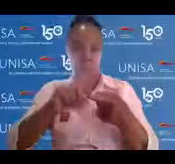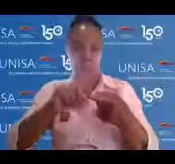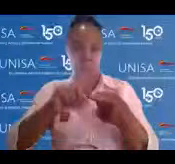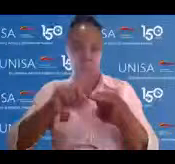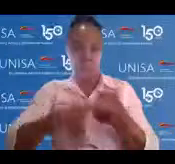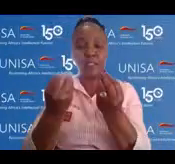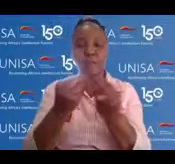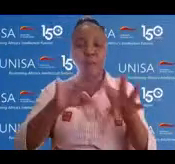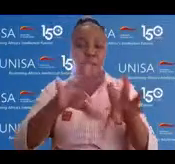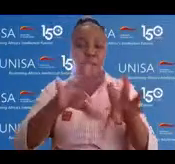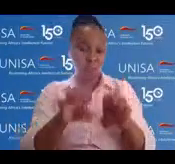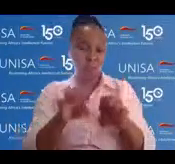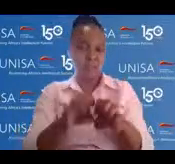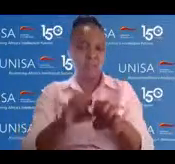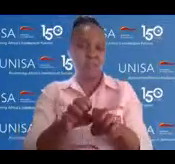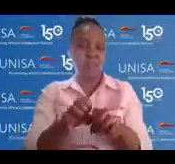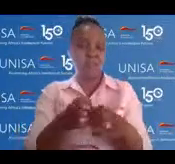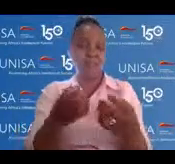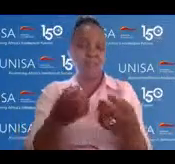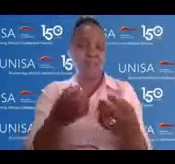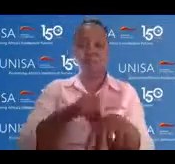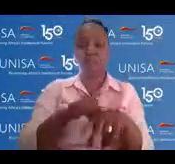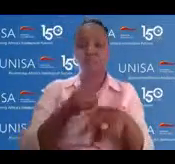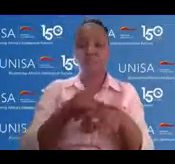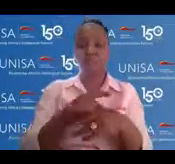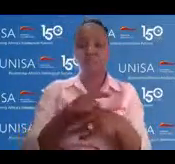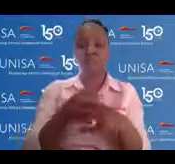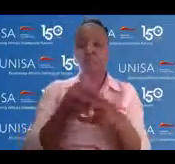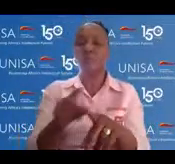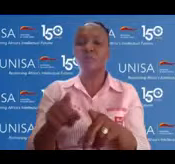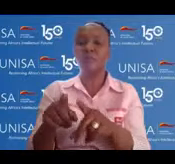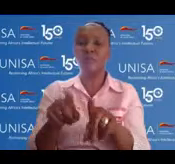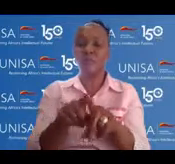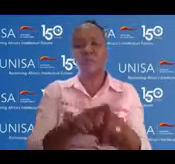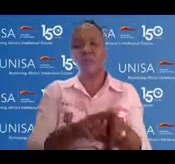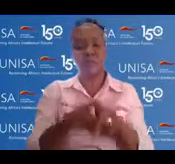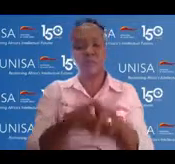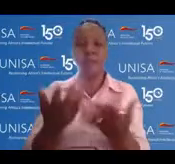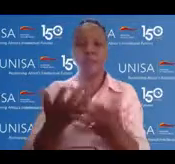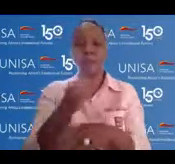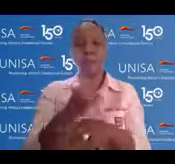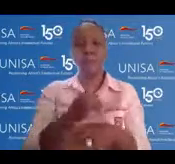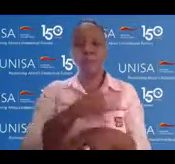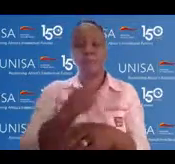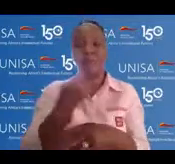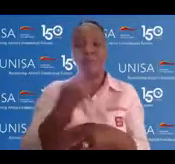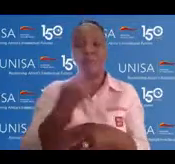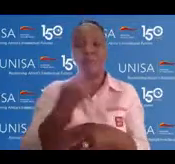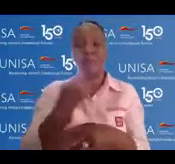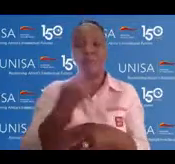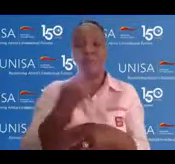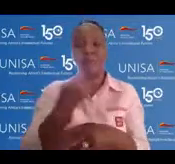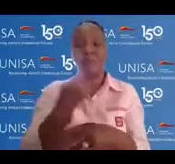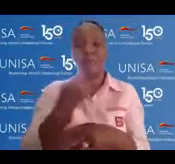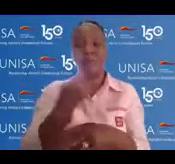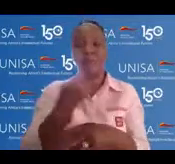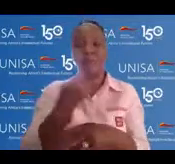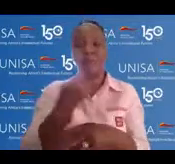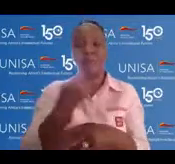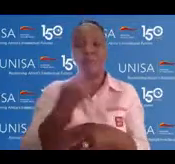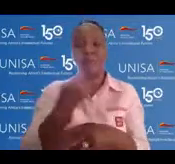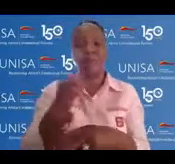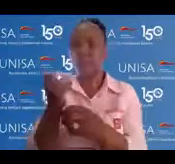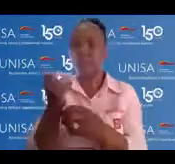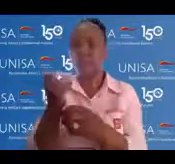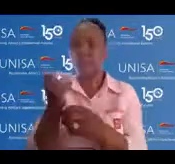be very seamless. And mine is very simple. I'm just going to give you ideal